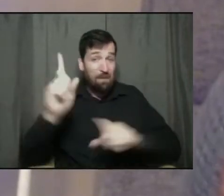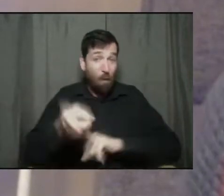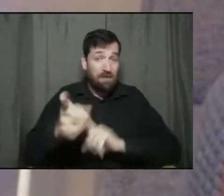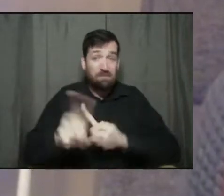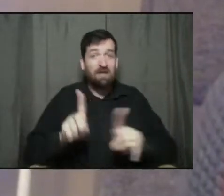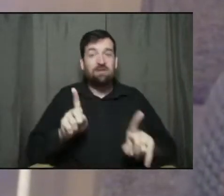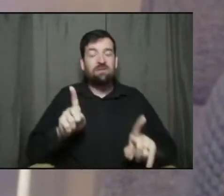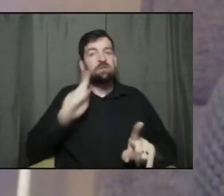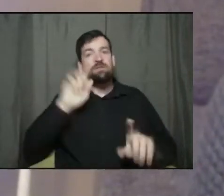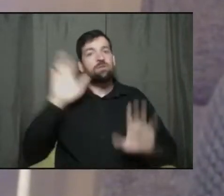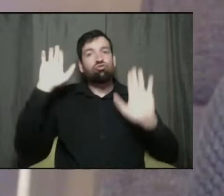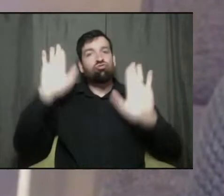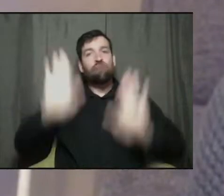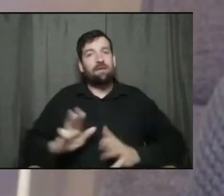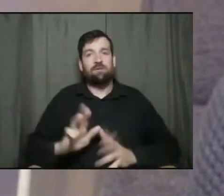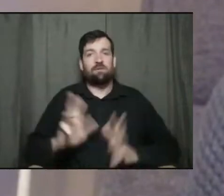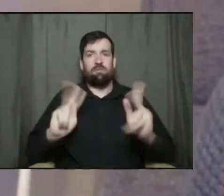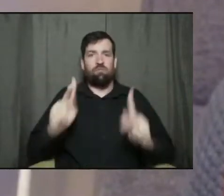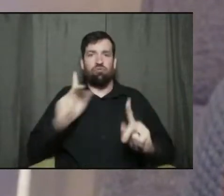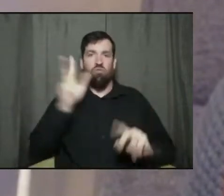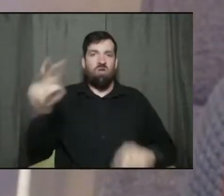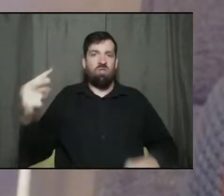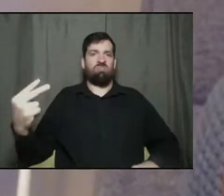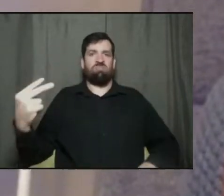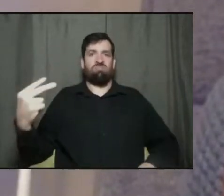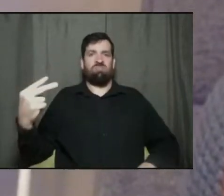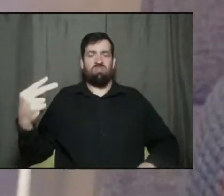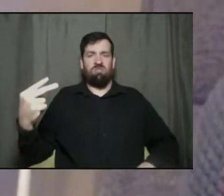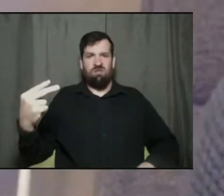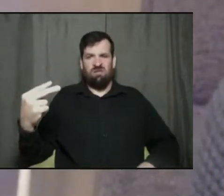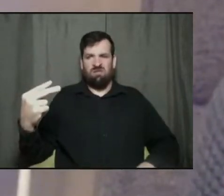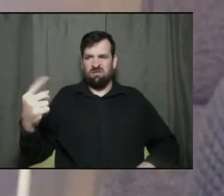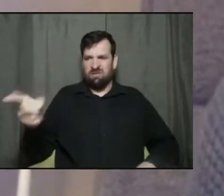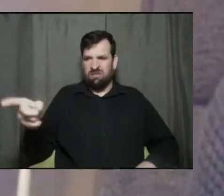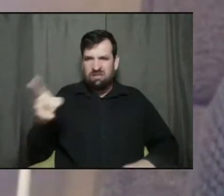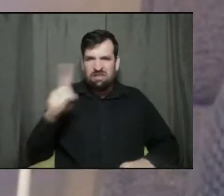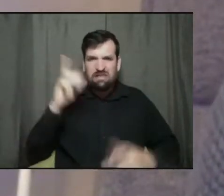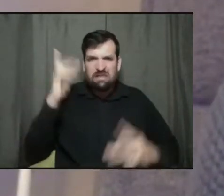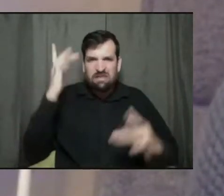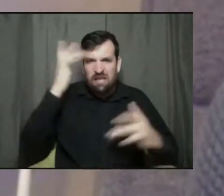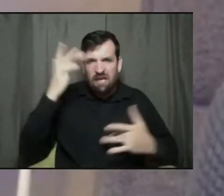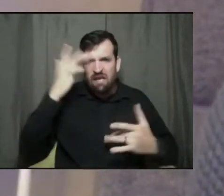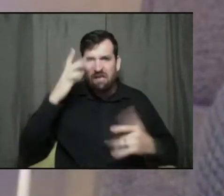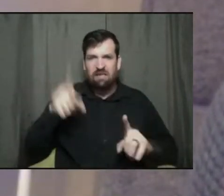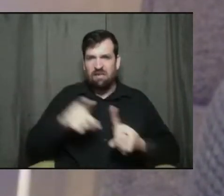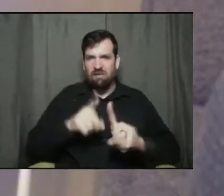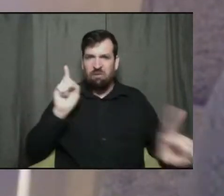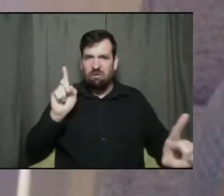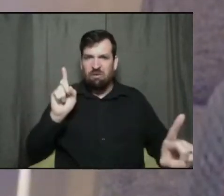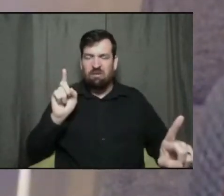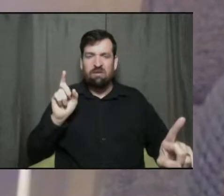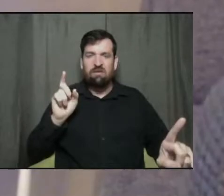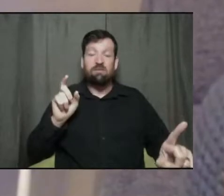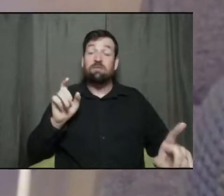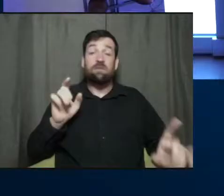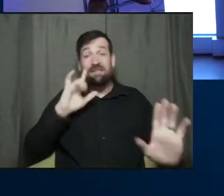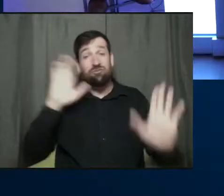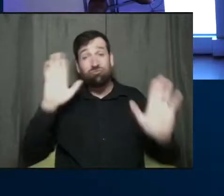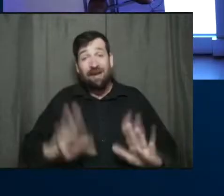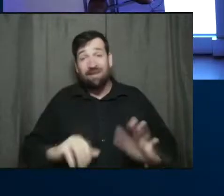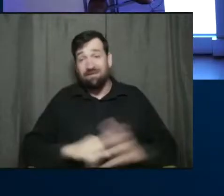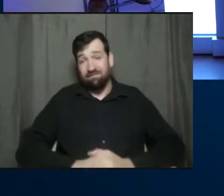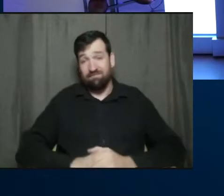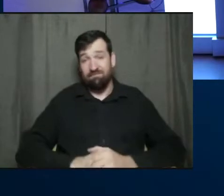great. People don't look at me like, oh gosh, she's sick, I need to stay away from her. It's great.